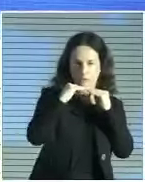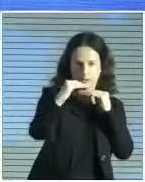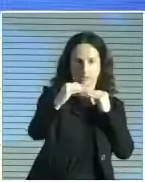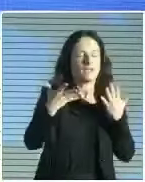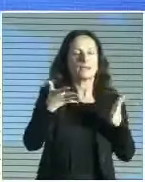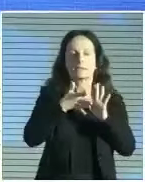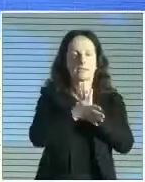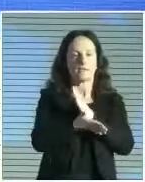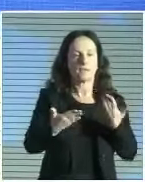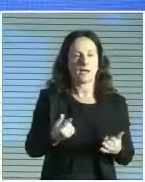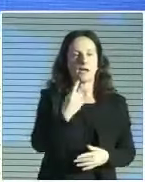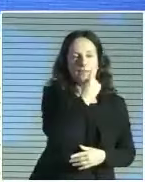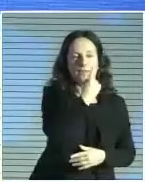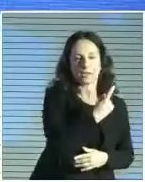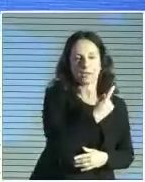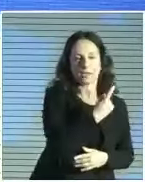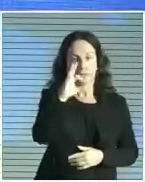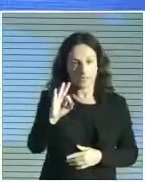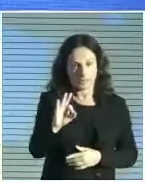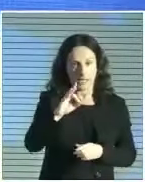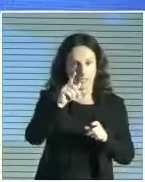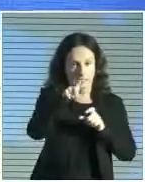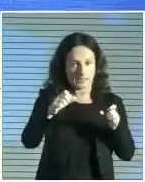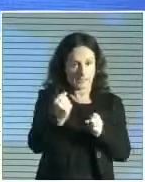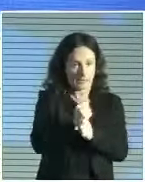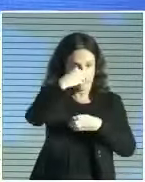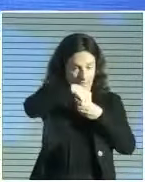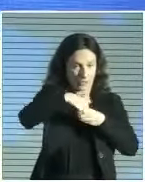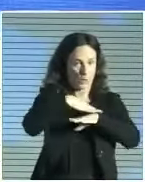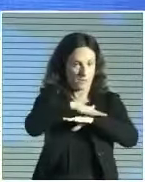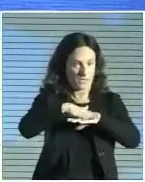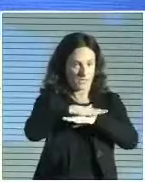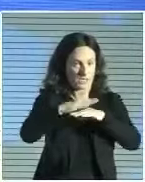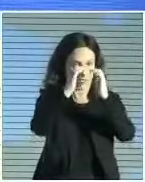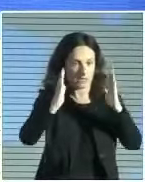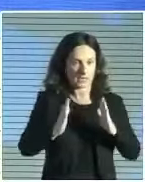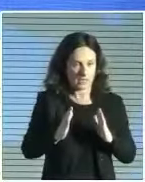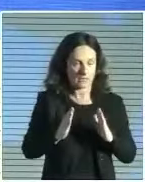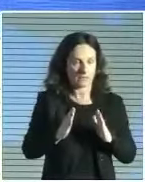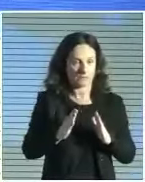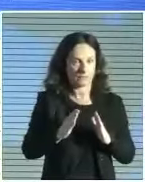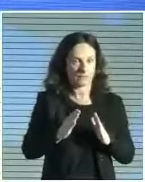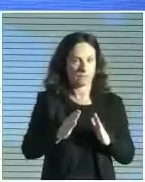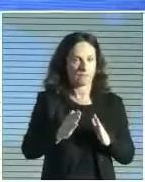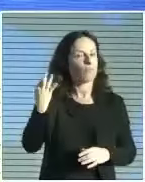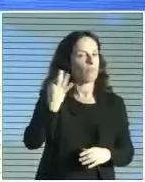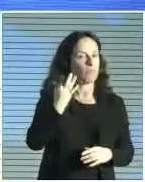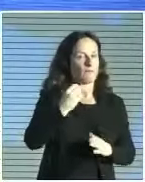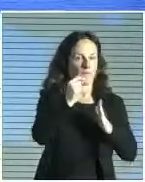employees of that ministry, we have to push into sustainability measures. We need to push